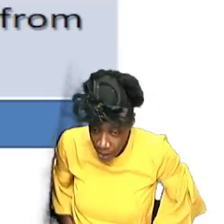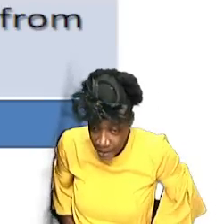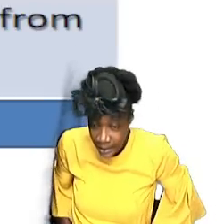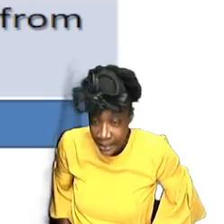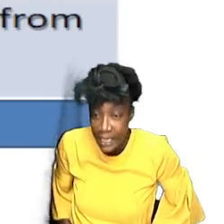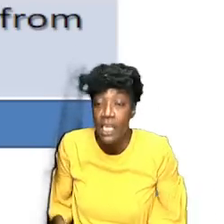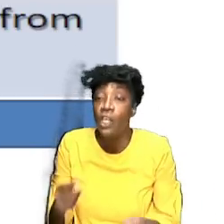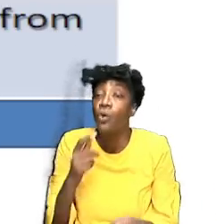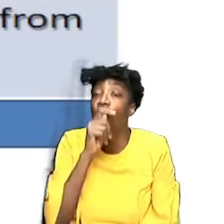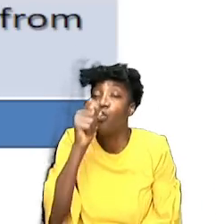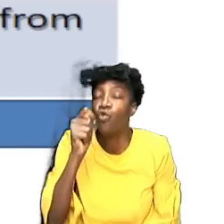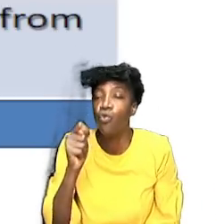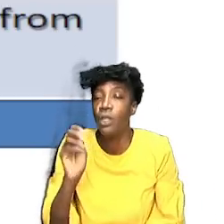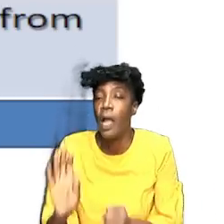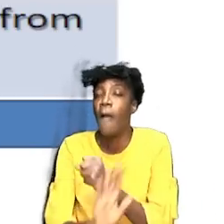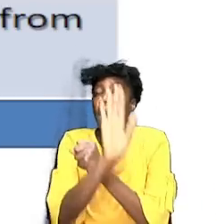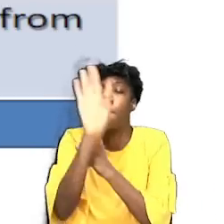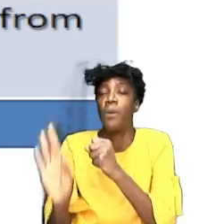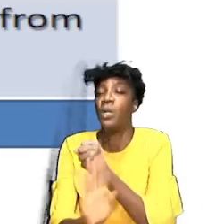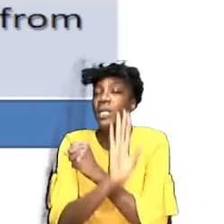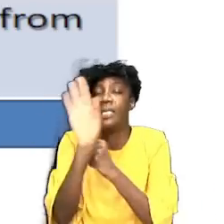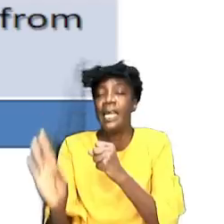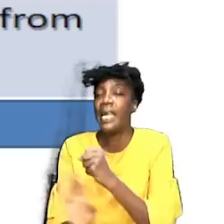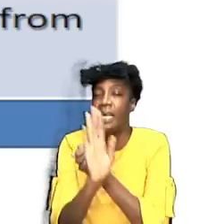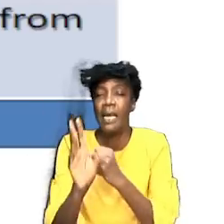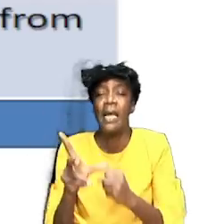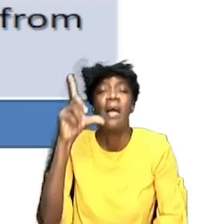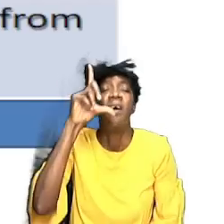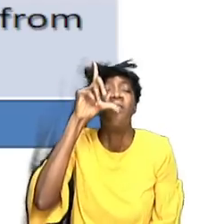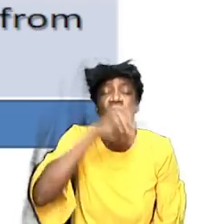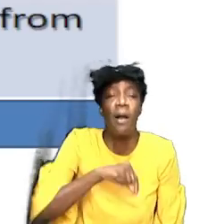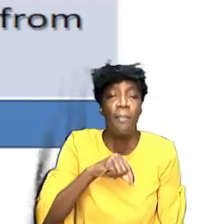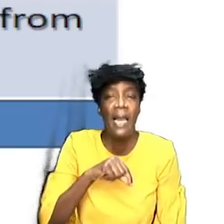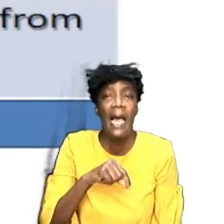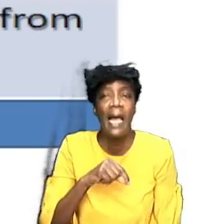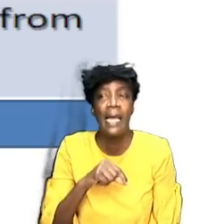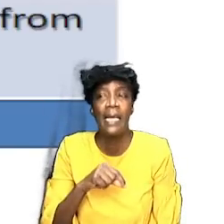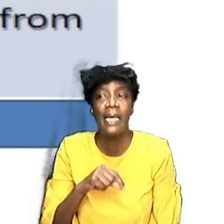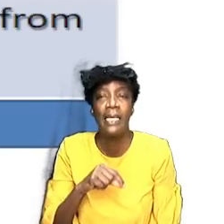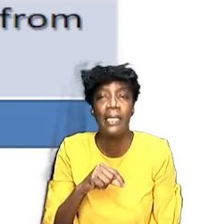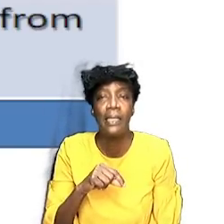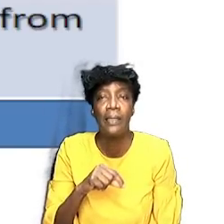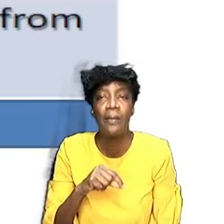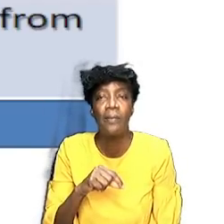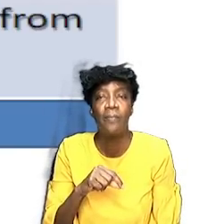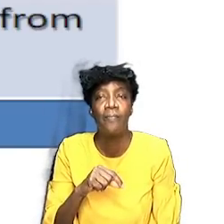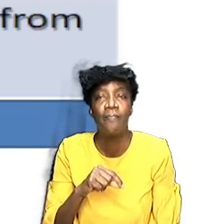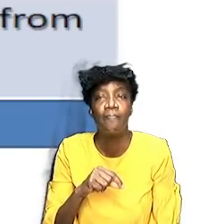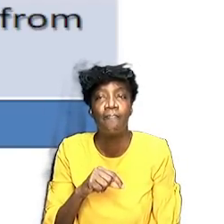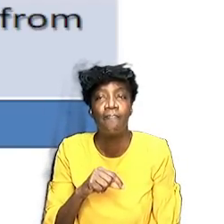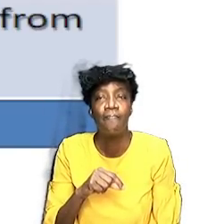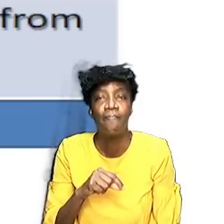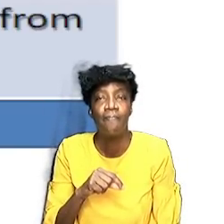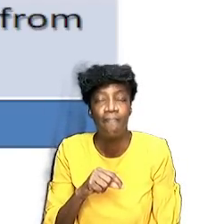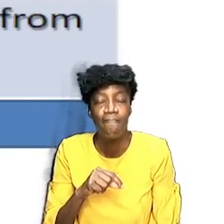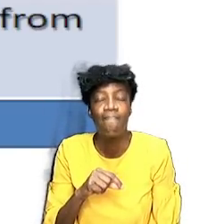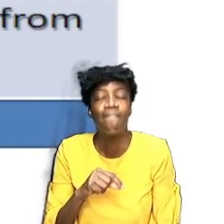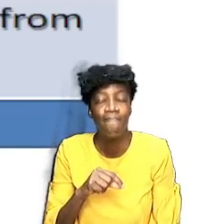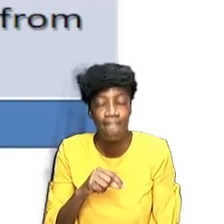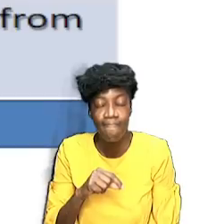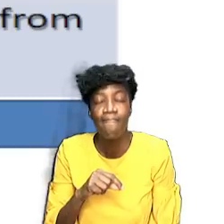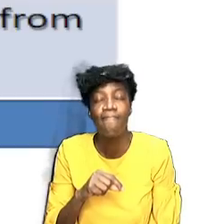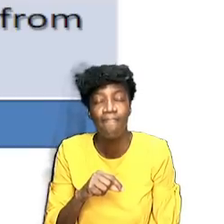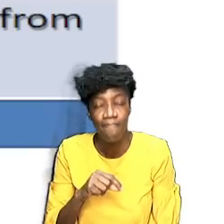does, it protects you from deception. That's what truth does. Truth protects us from